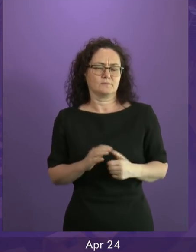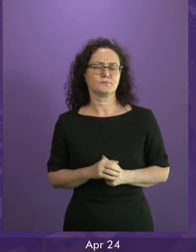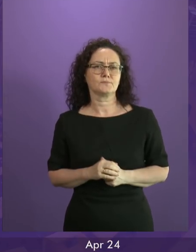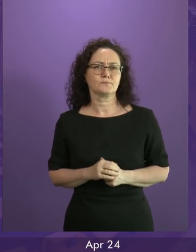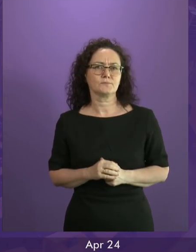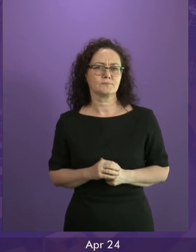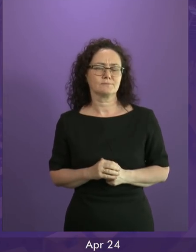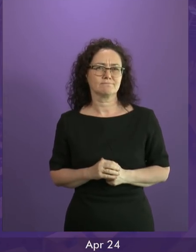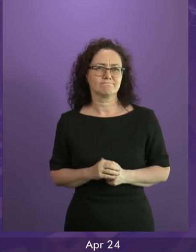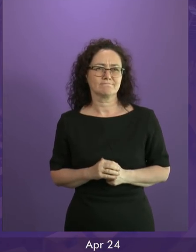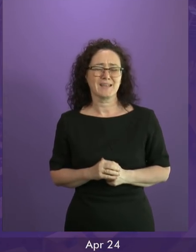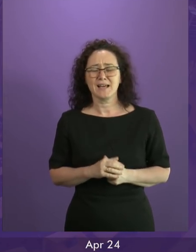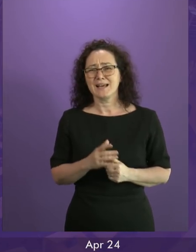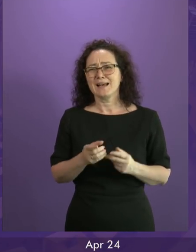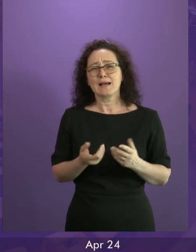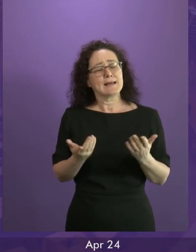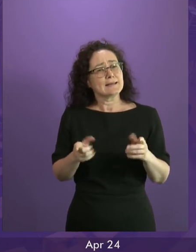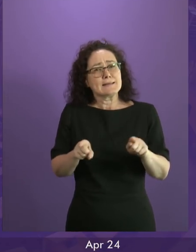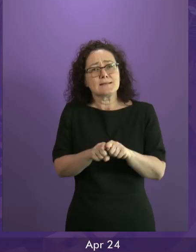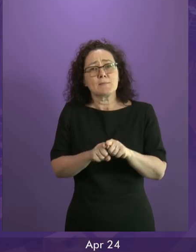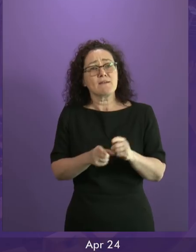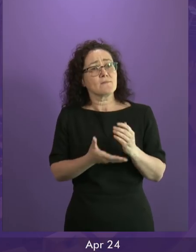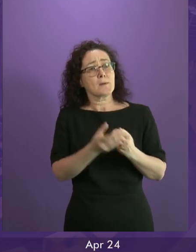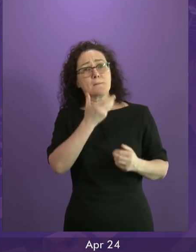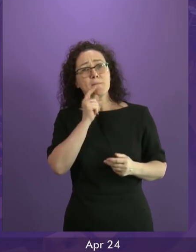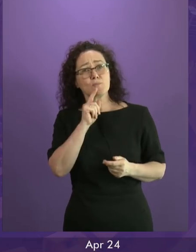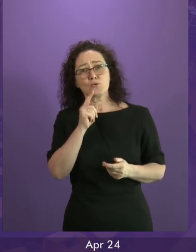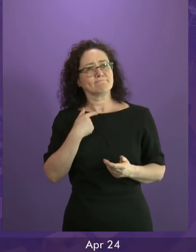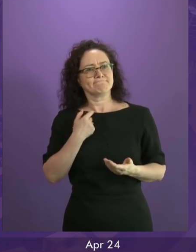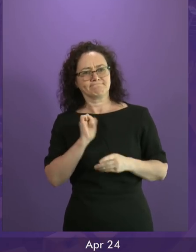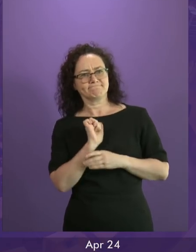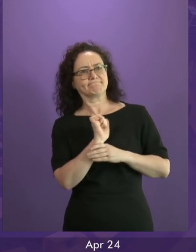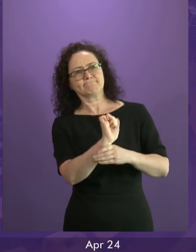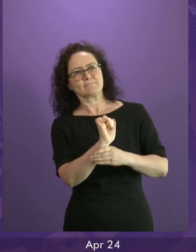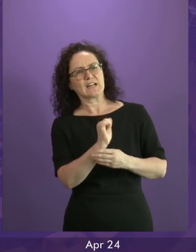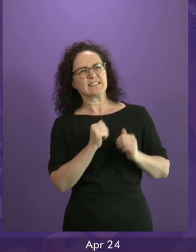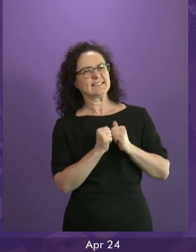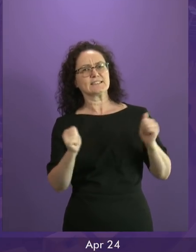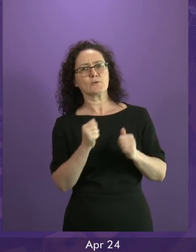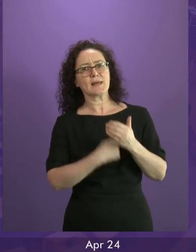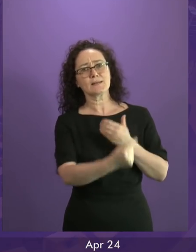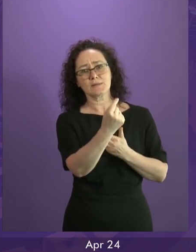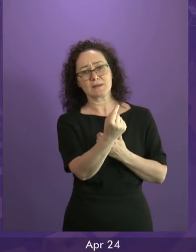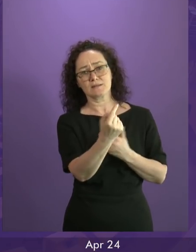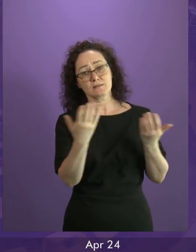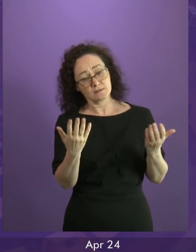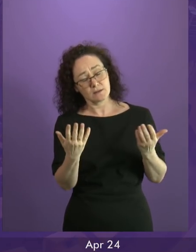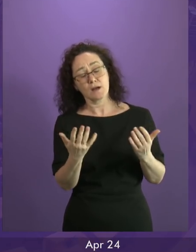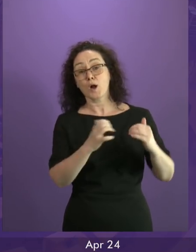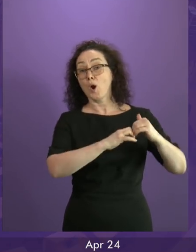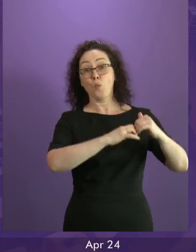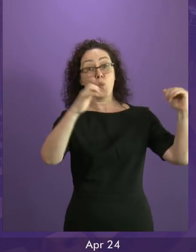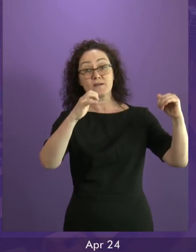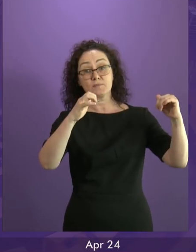even for the most ardent opponent of Scottish independence. The Westminster system of government simply